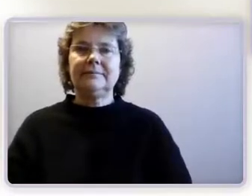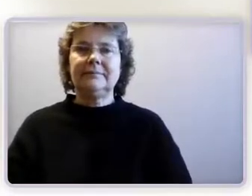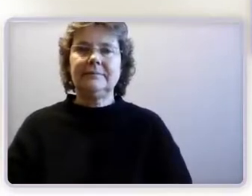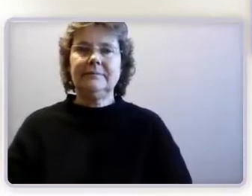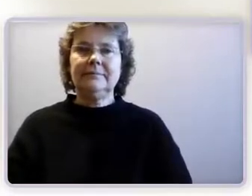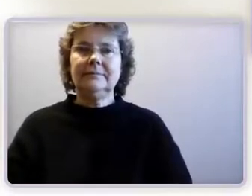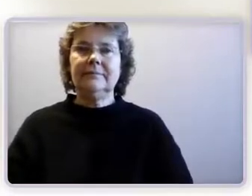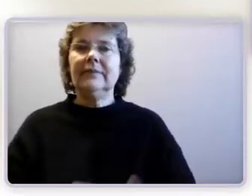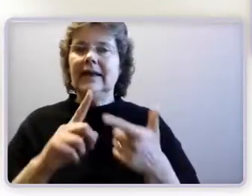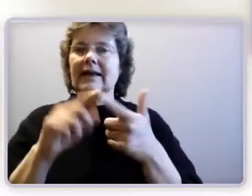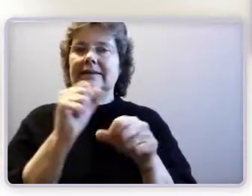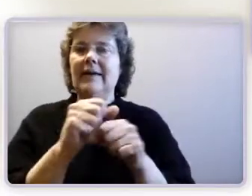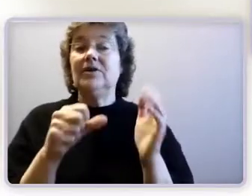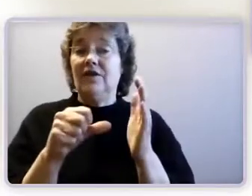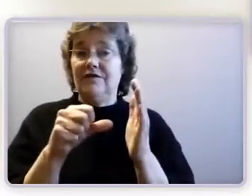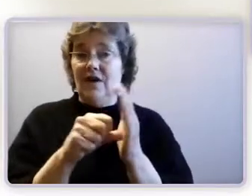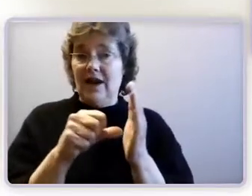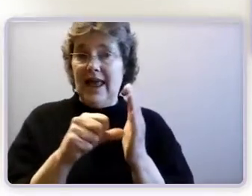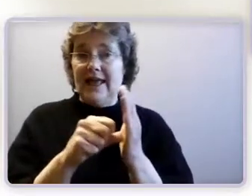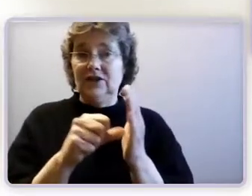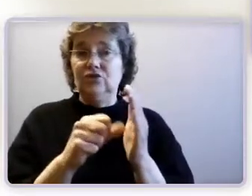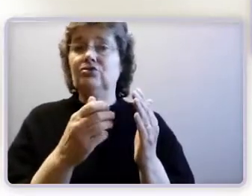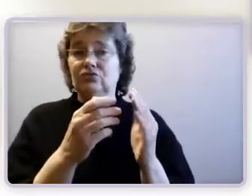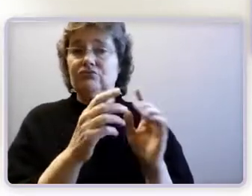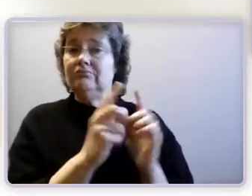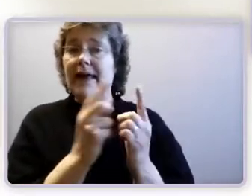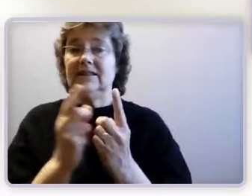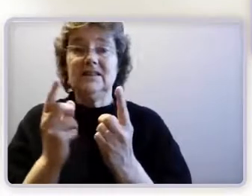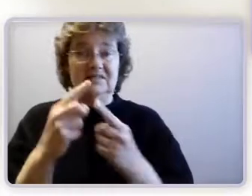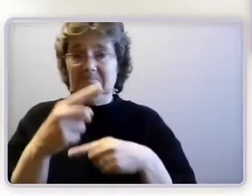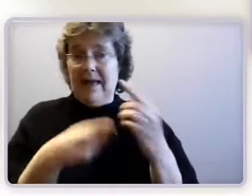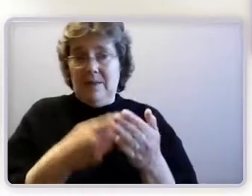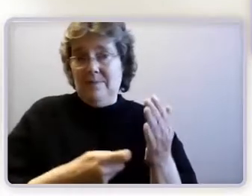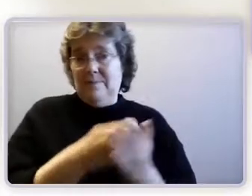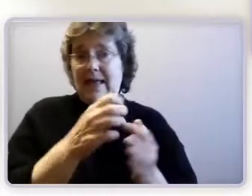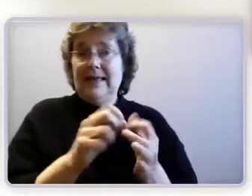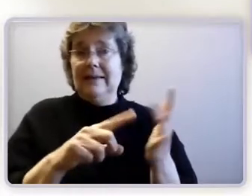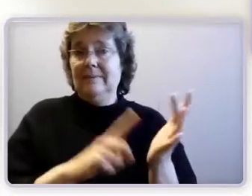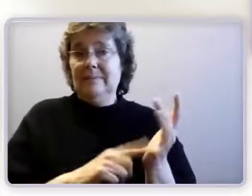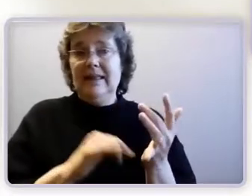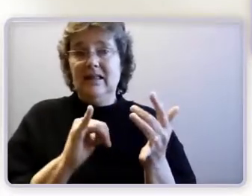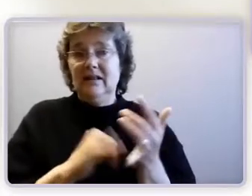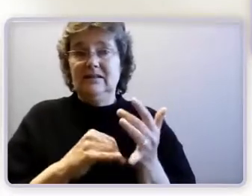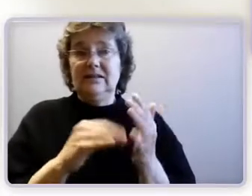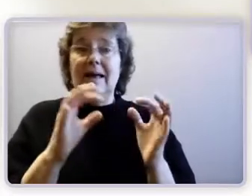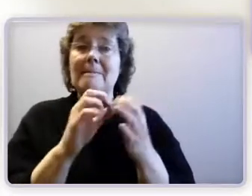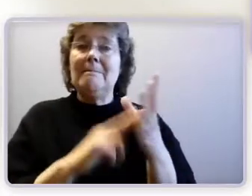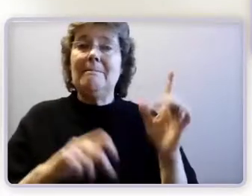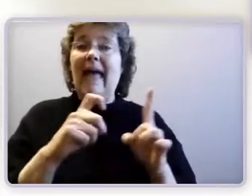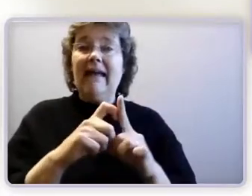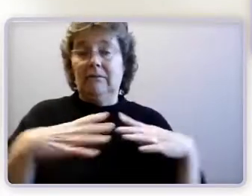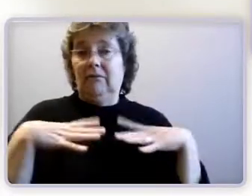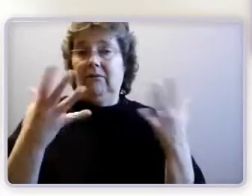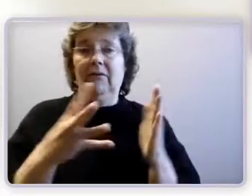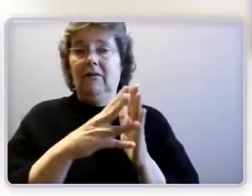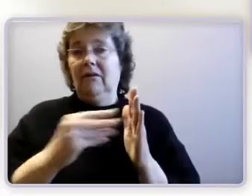Examples of financial matters, well, it's about paying a person's bills, direct debits, making sure their rent is paid on time, making